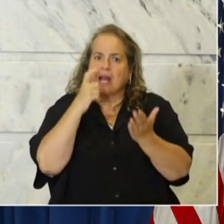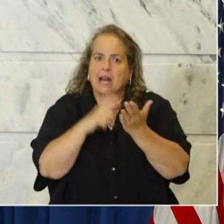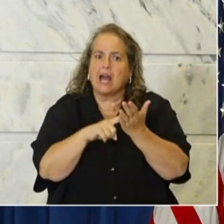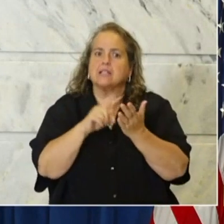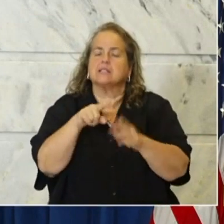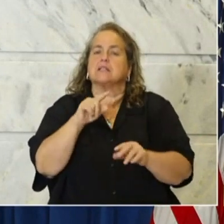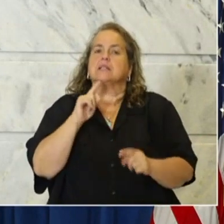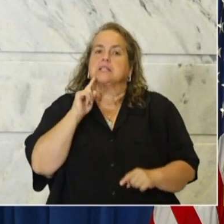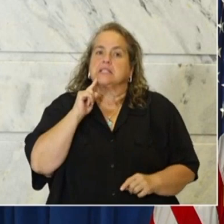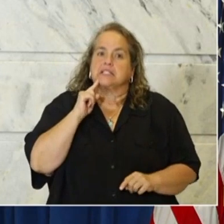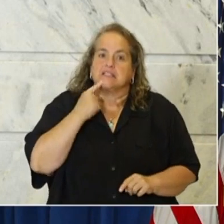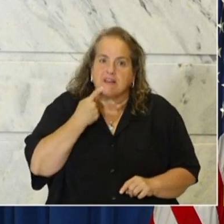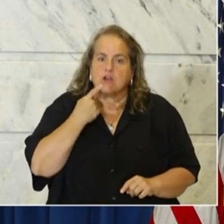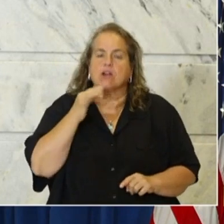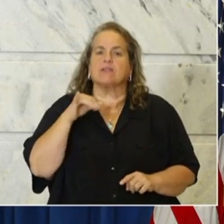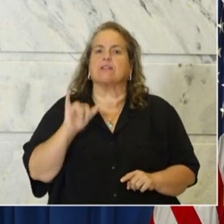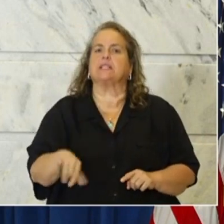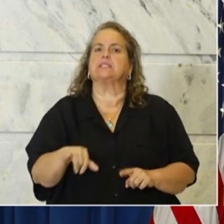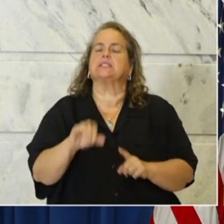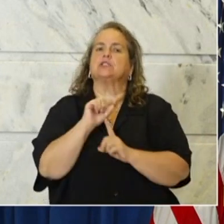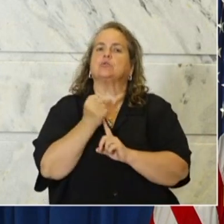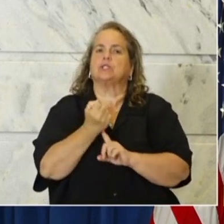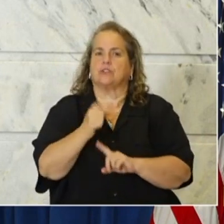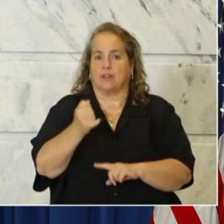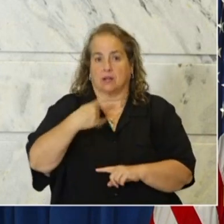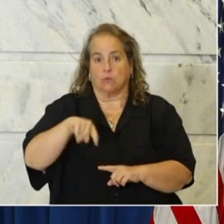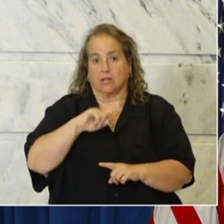of the situation that we're in.